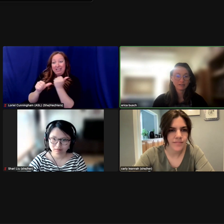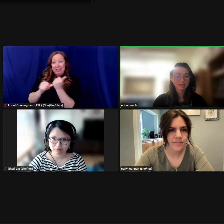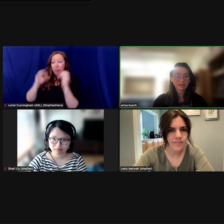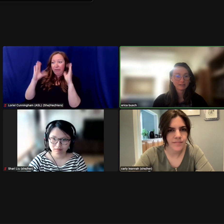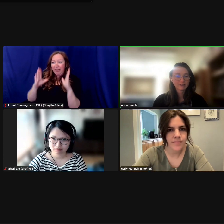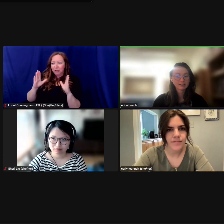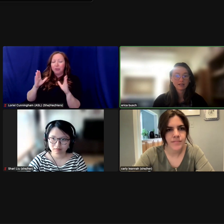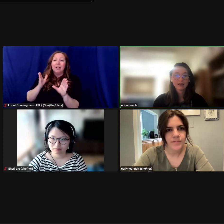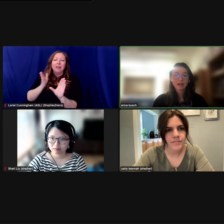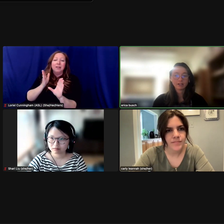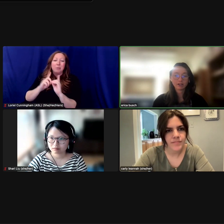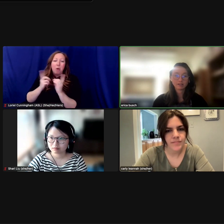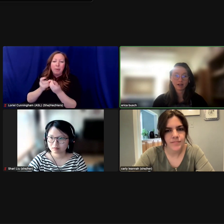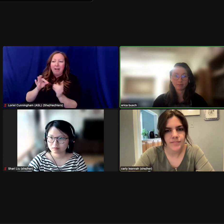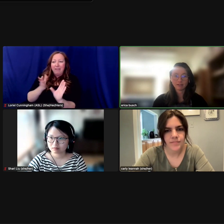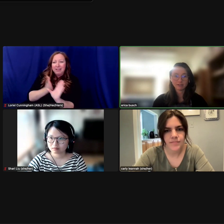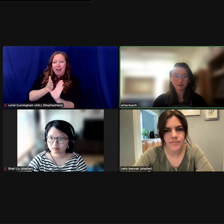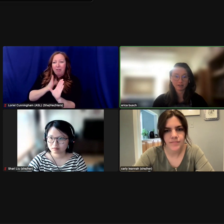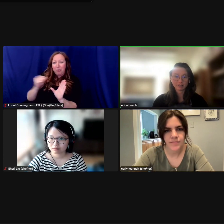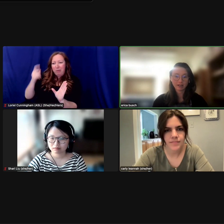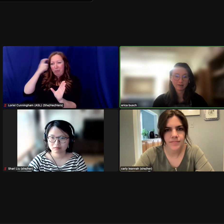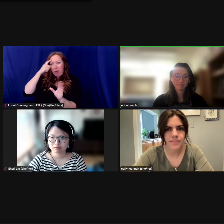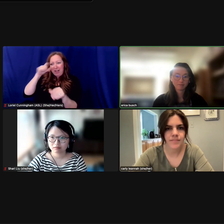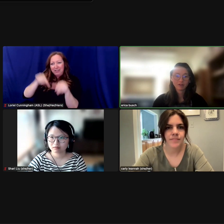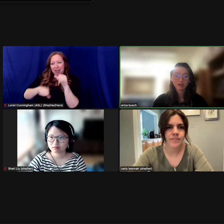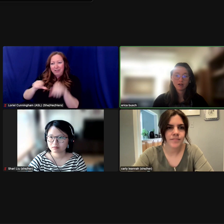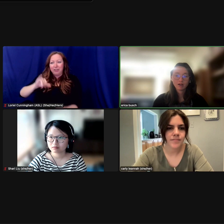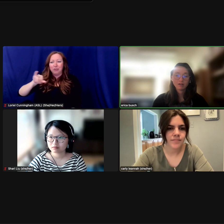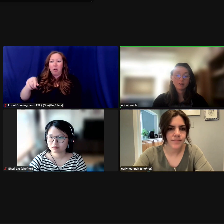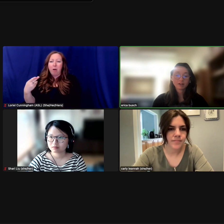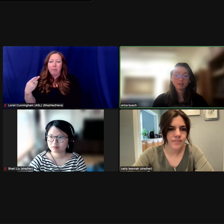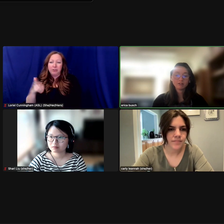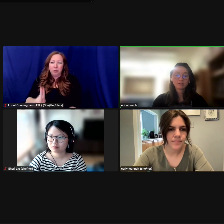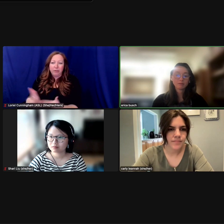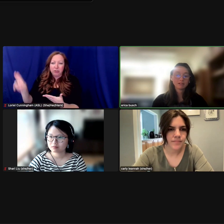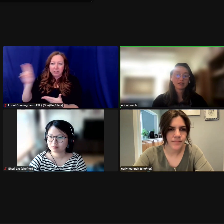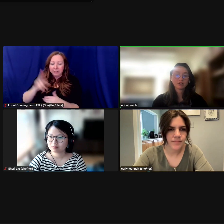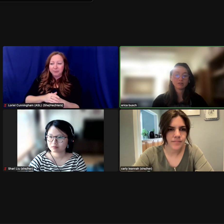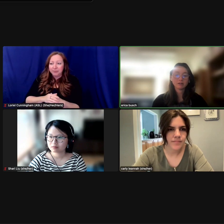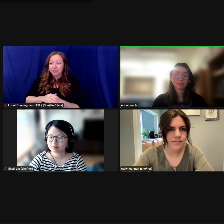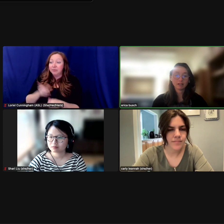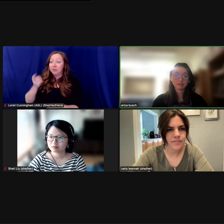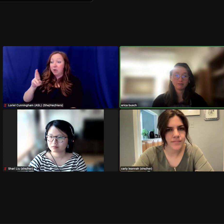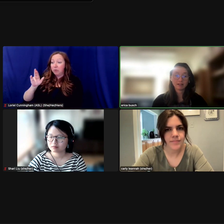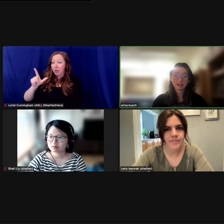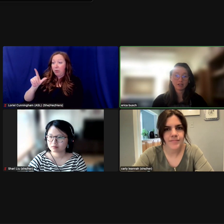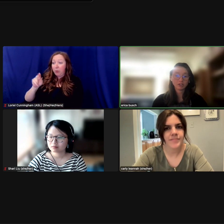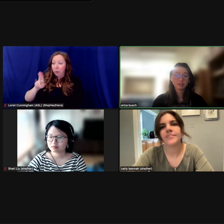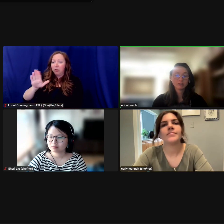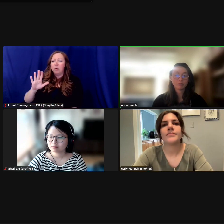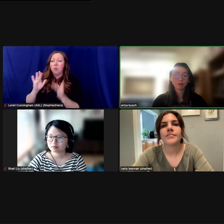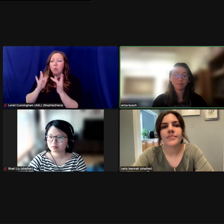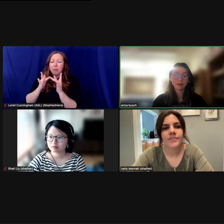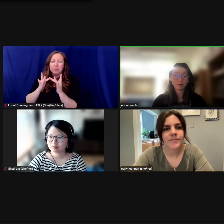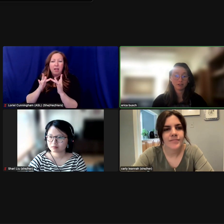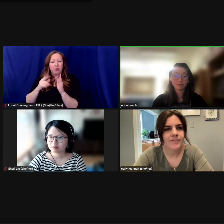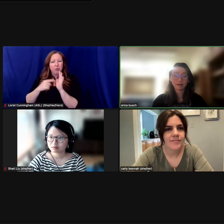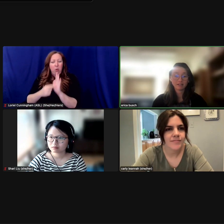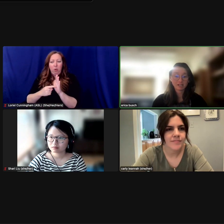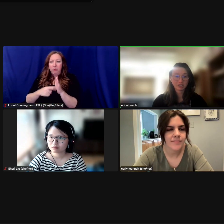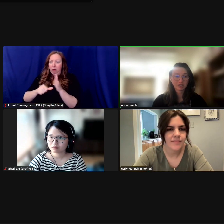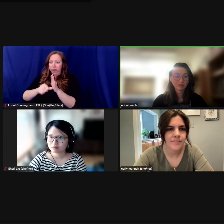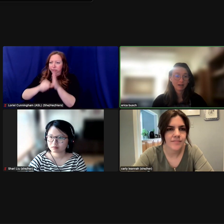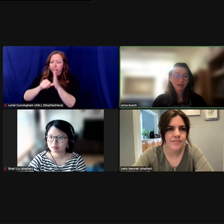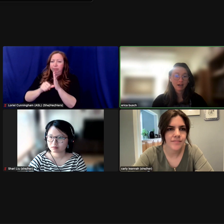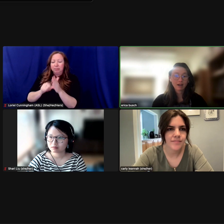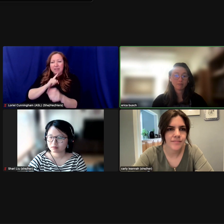Psychological and Brain Sciences at Johns Hopkins University. Dr. Liu's website shows an impressive dedication to both mentorship